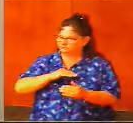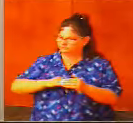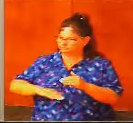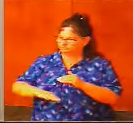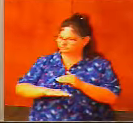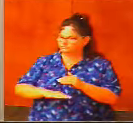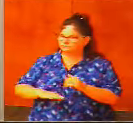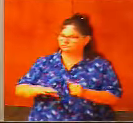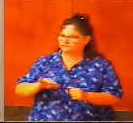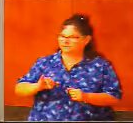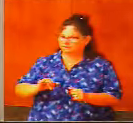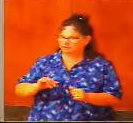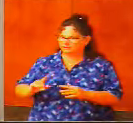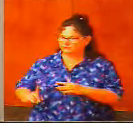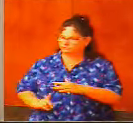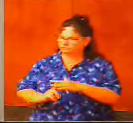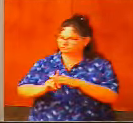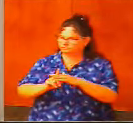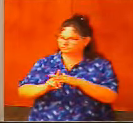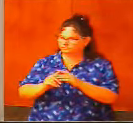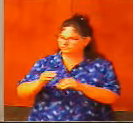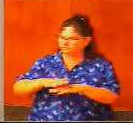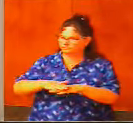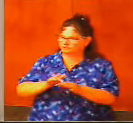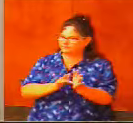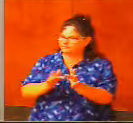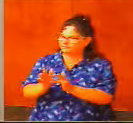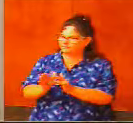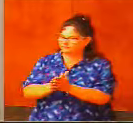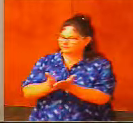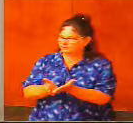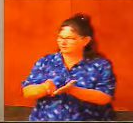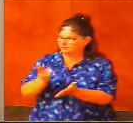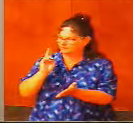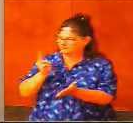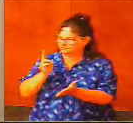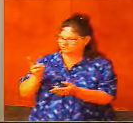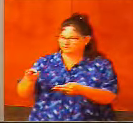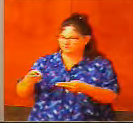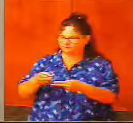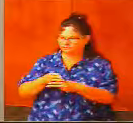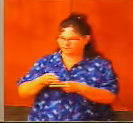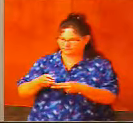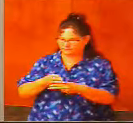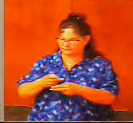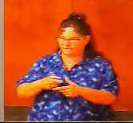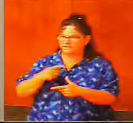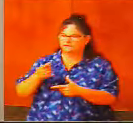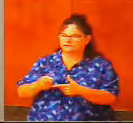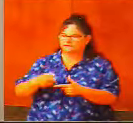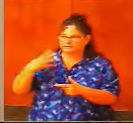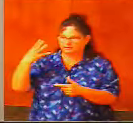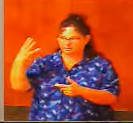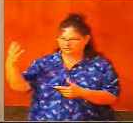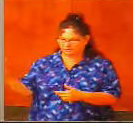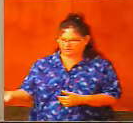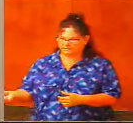that appear on the stage of Bible history briefly and then they're